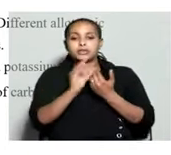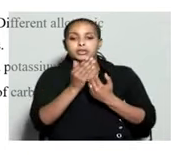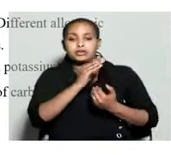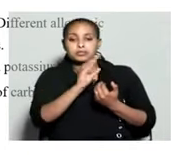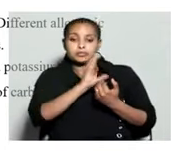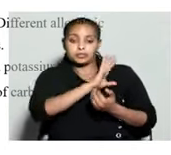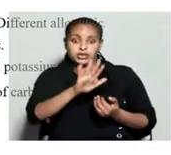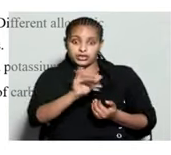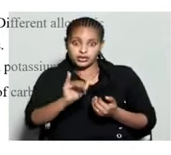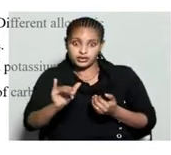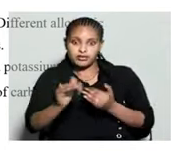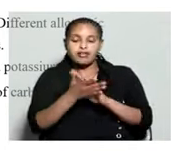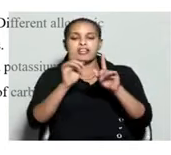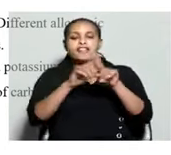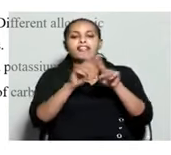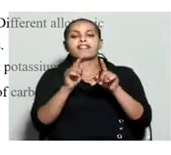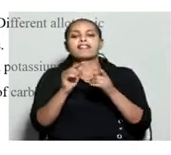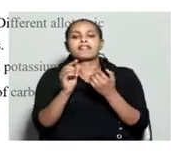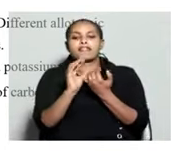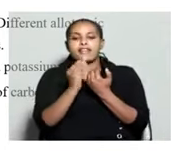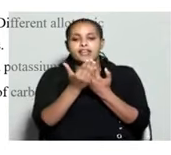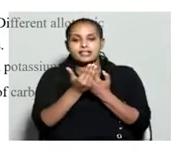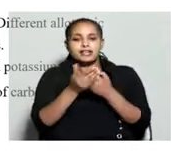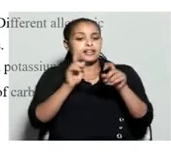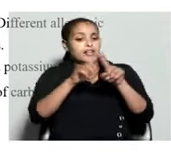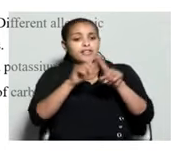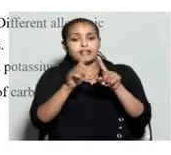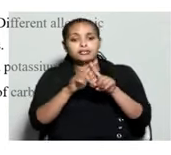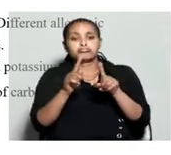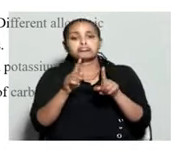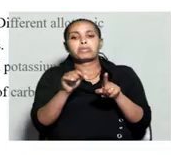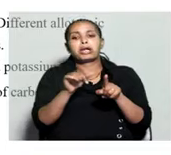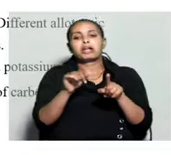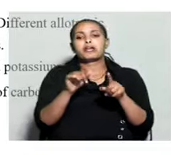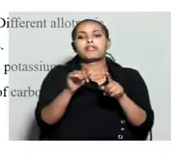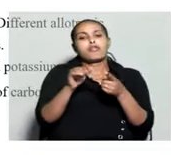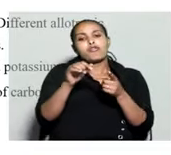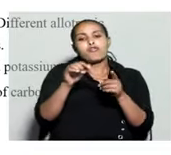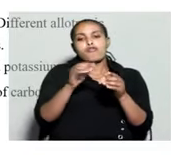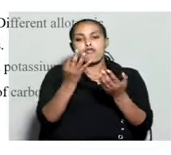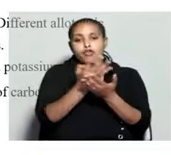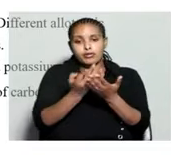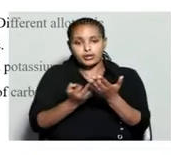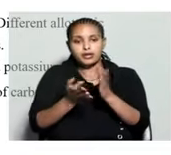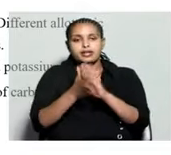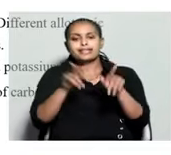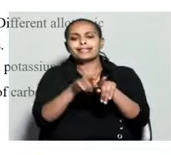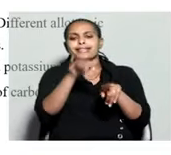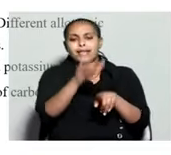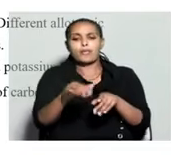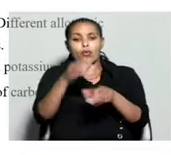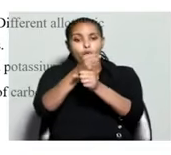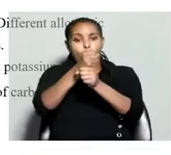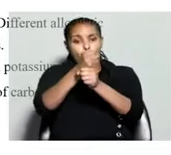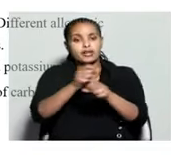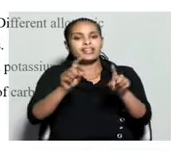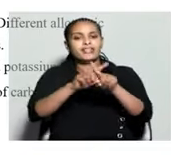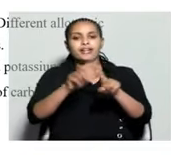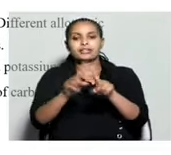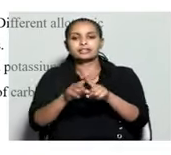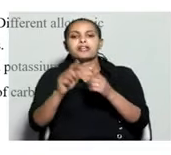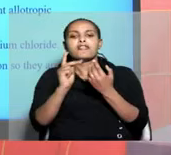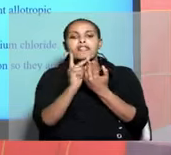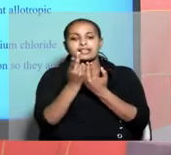is a different phase. Different allotropic forms of the same substance constitute